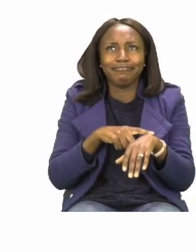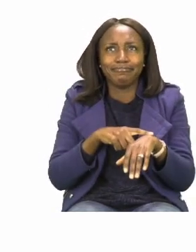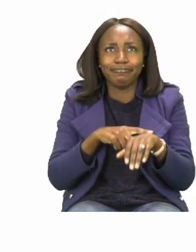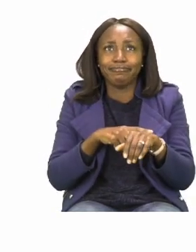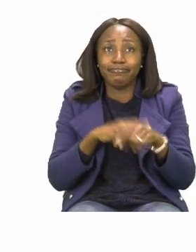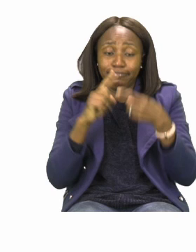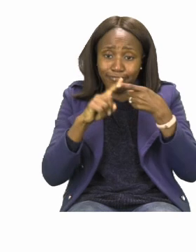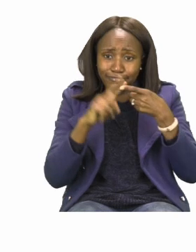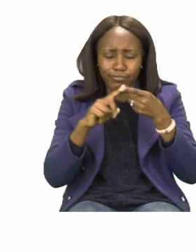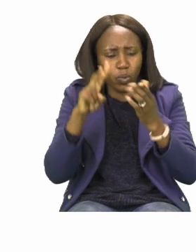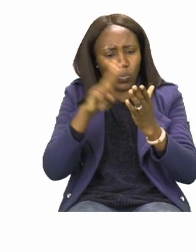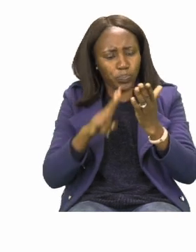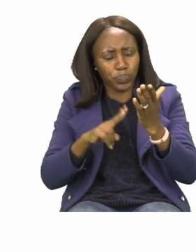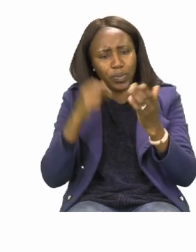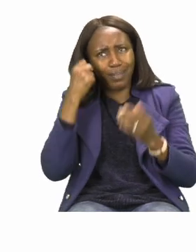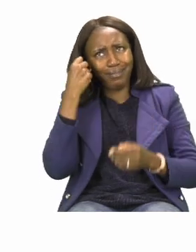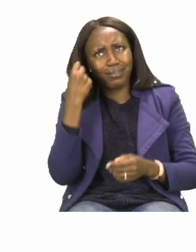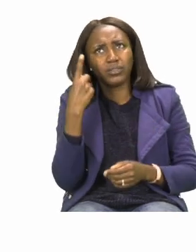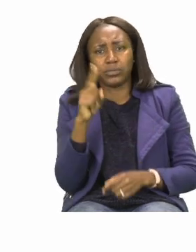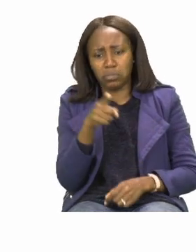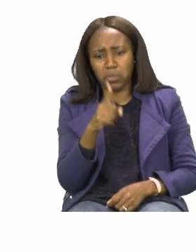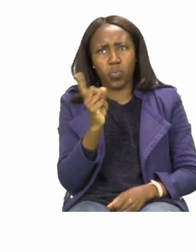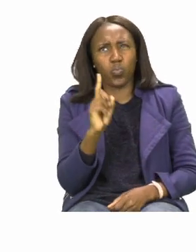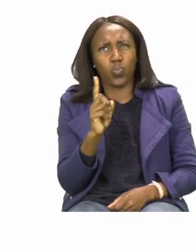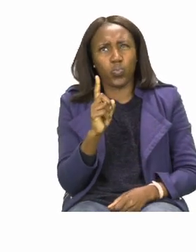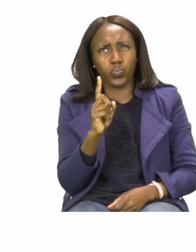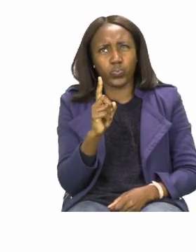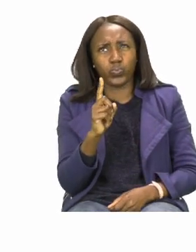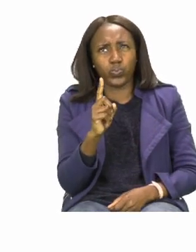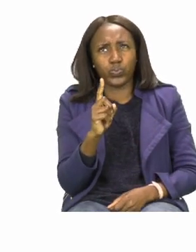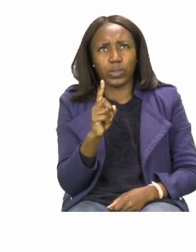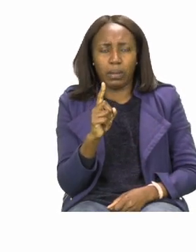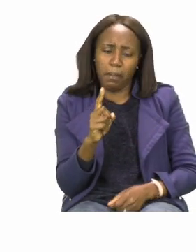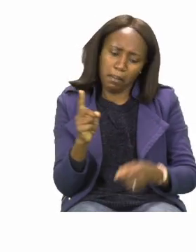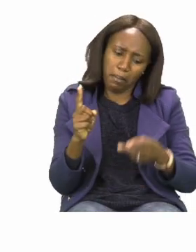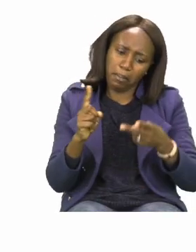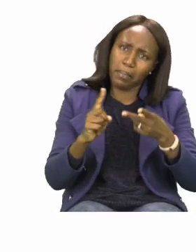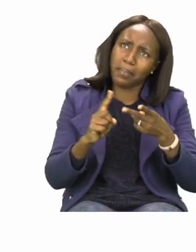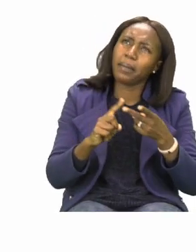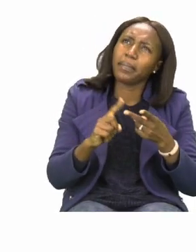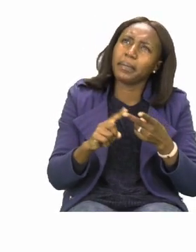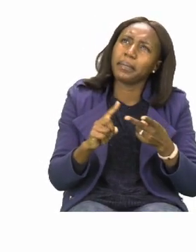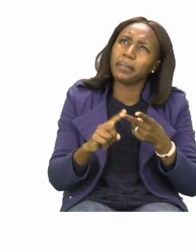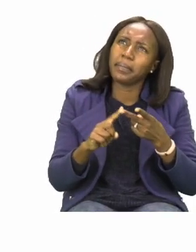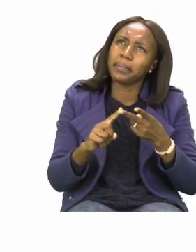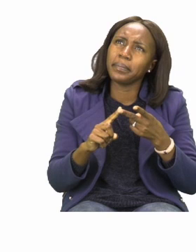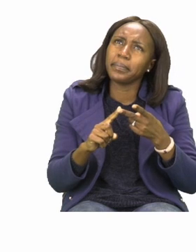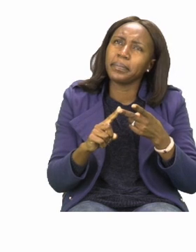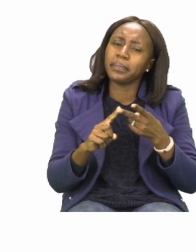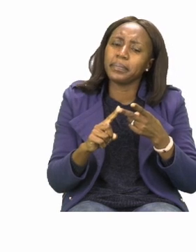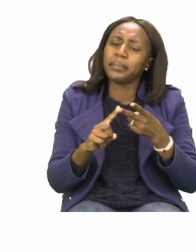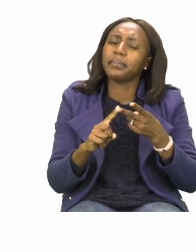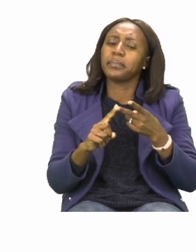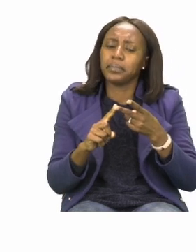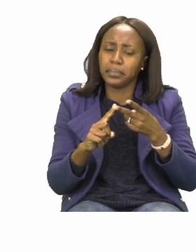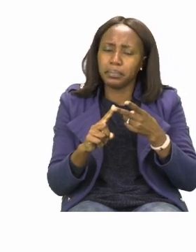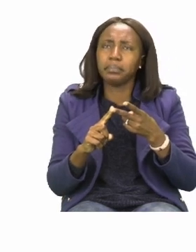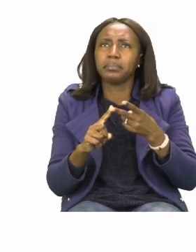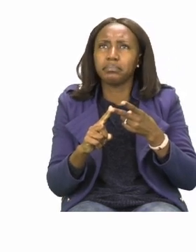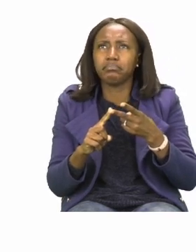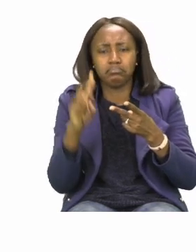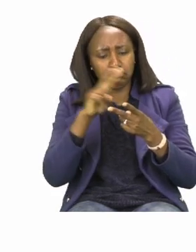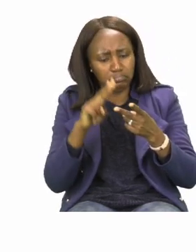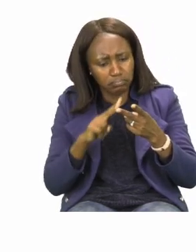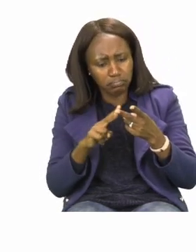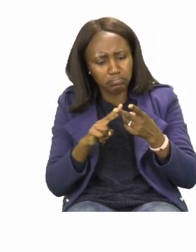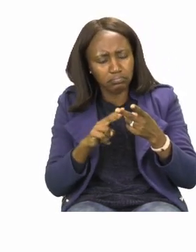to understand what the problem-solving sum is all about. Then the second time is